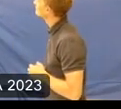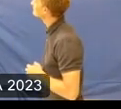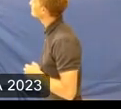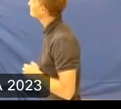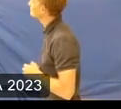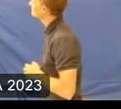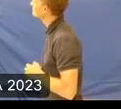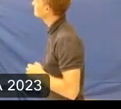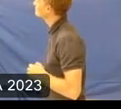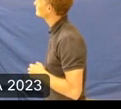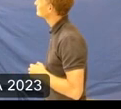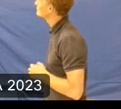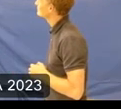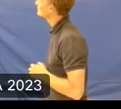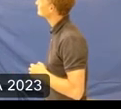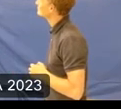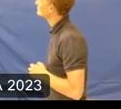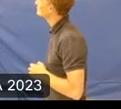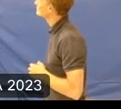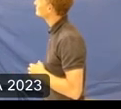to deny that's what he meant.